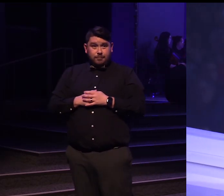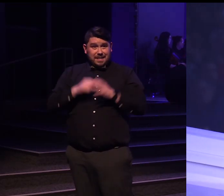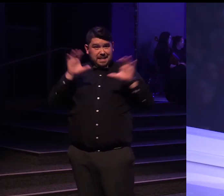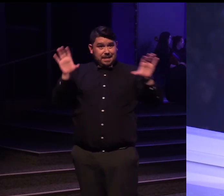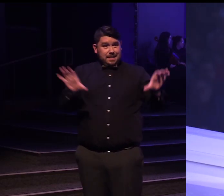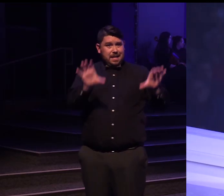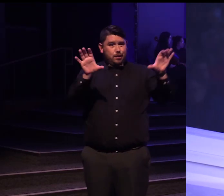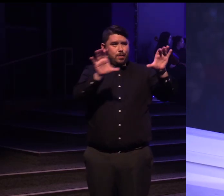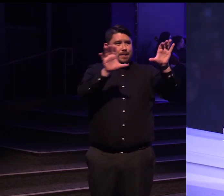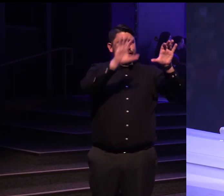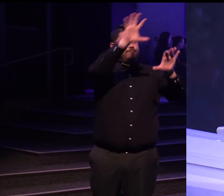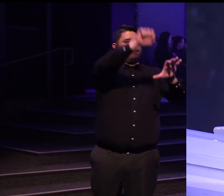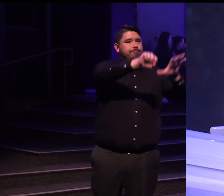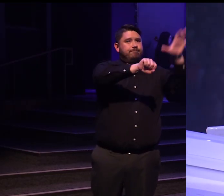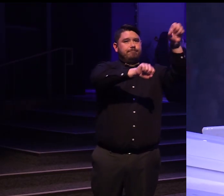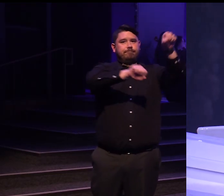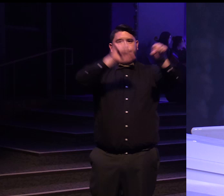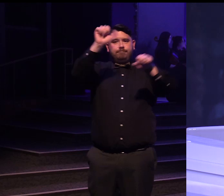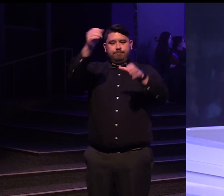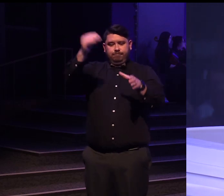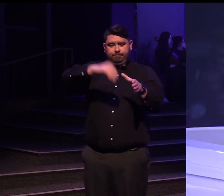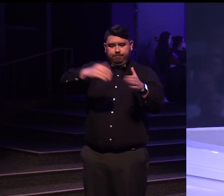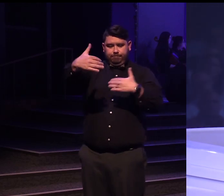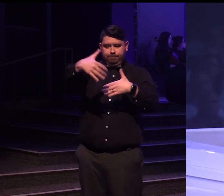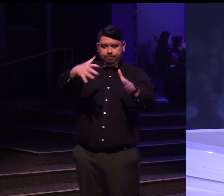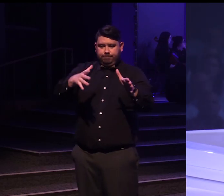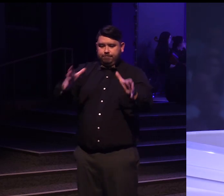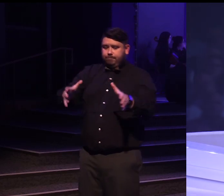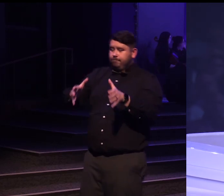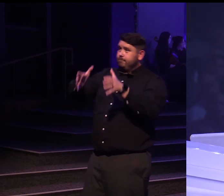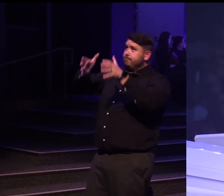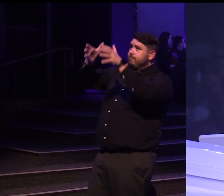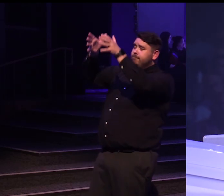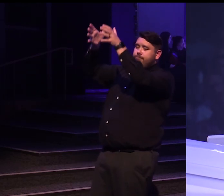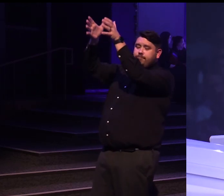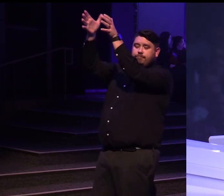Decorations have been moved back to the attic.